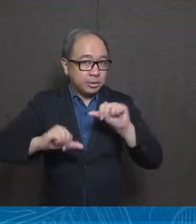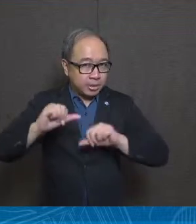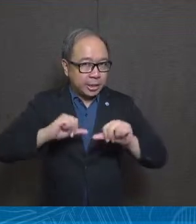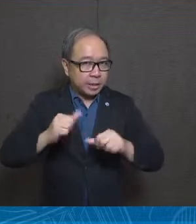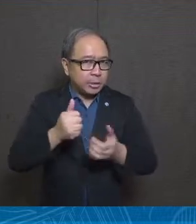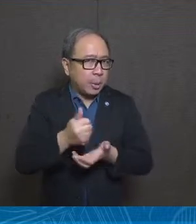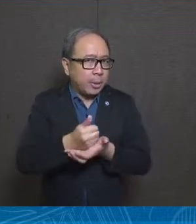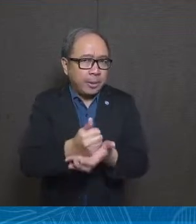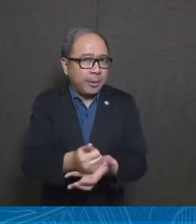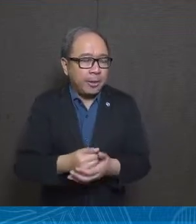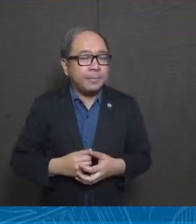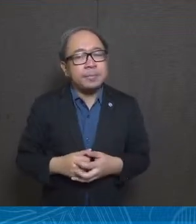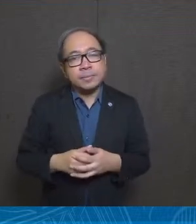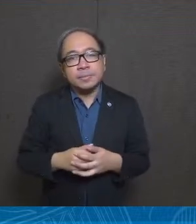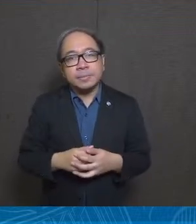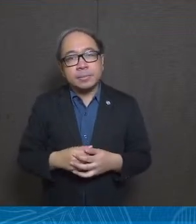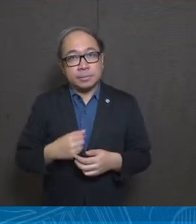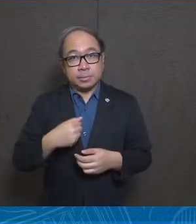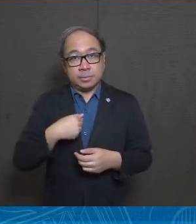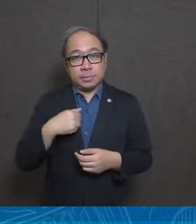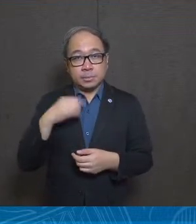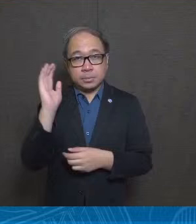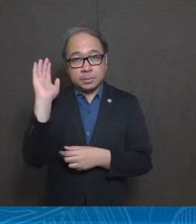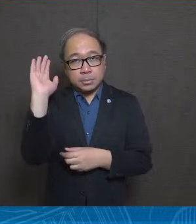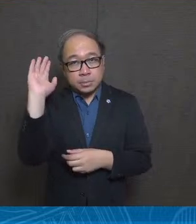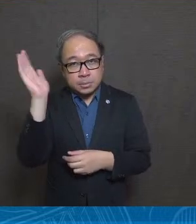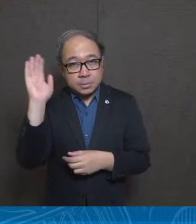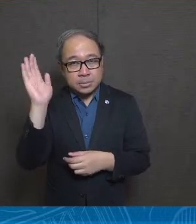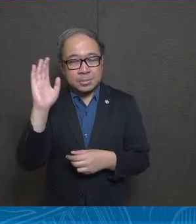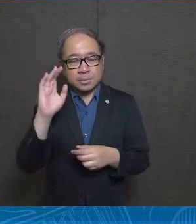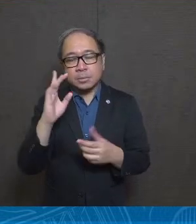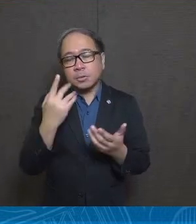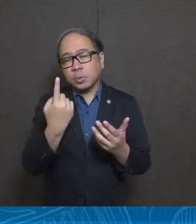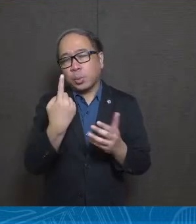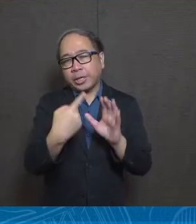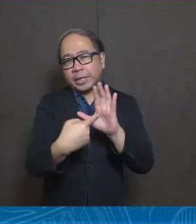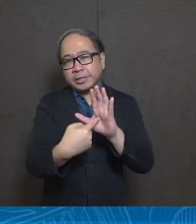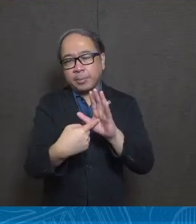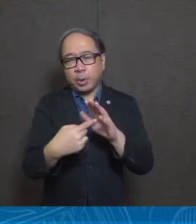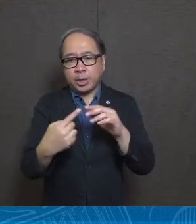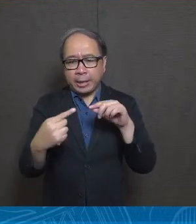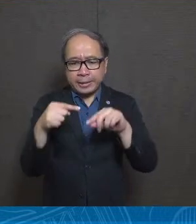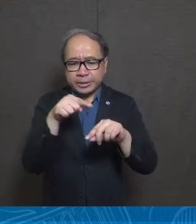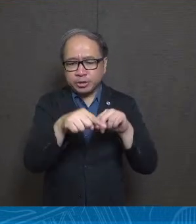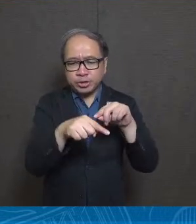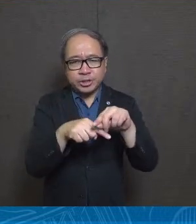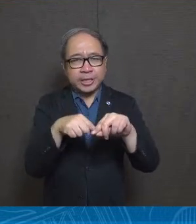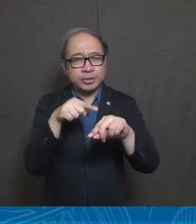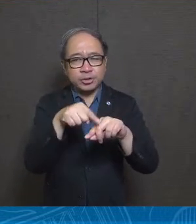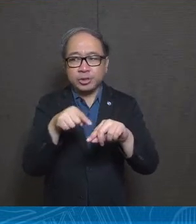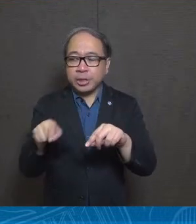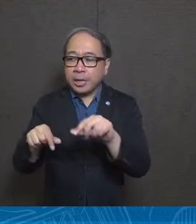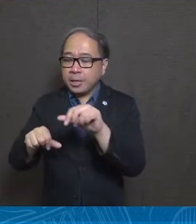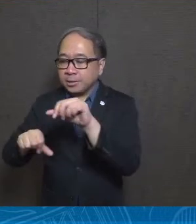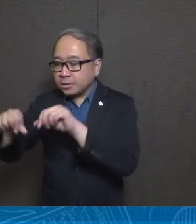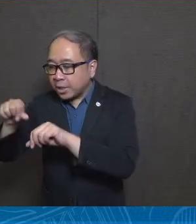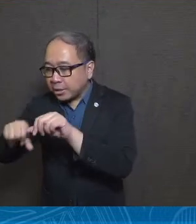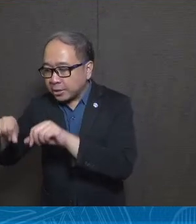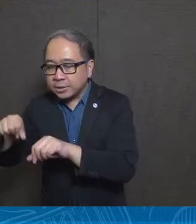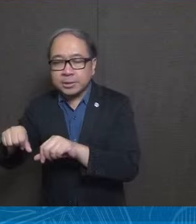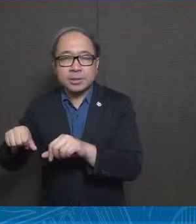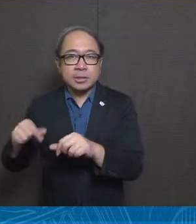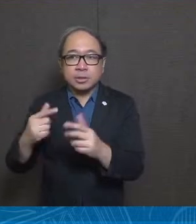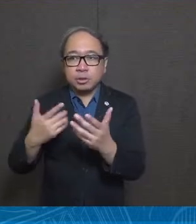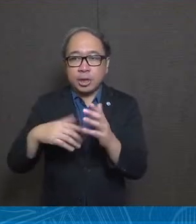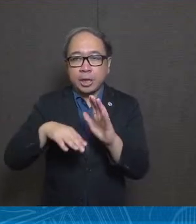So I guess during my presentation, I mentioned an example about the intersections of like scientists with curriculum